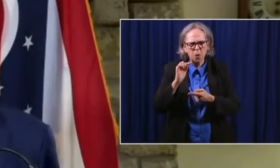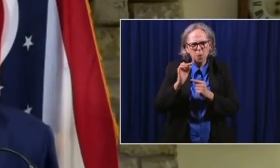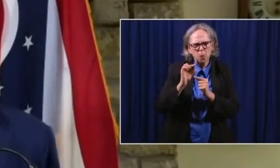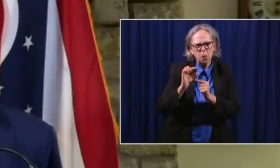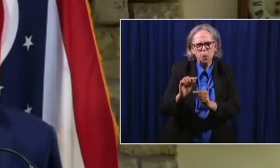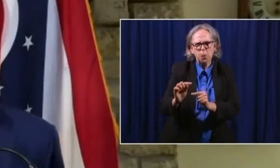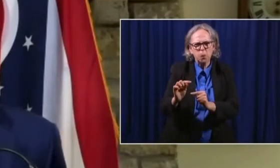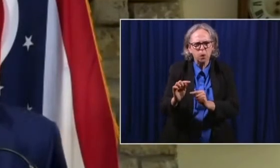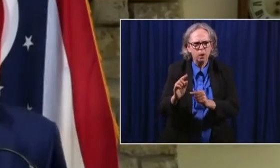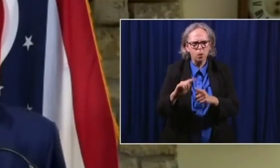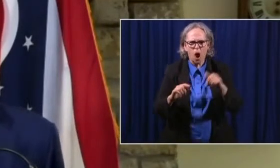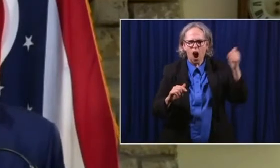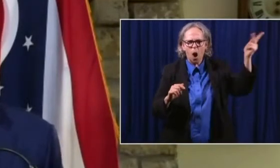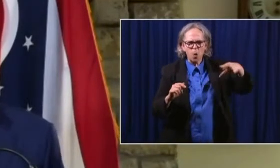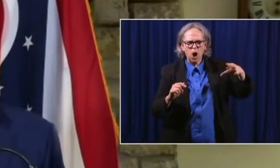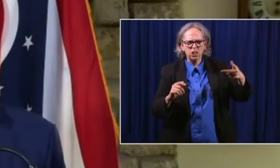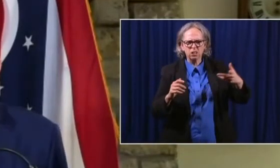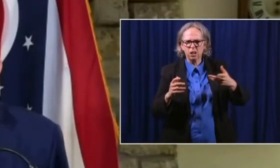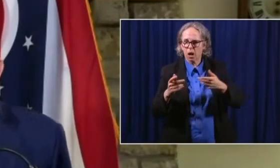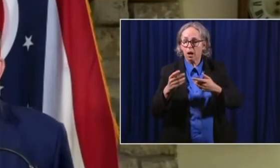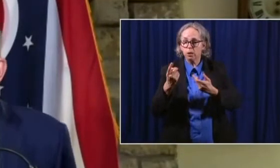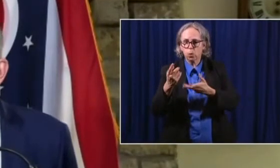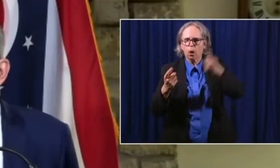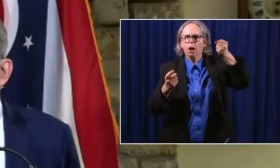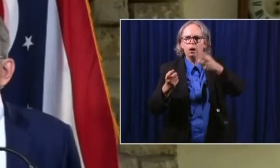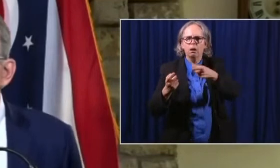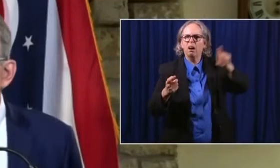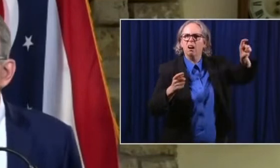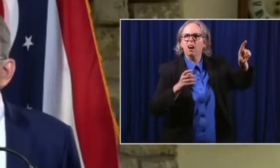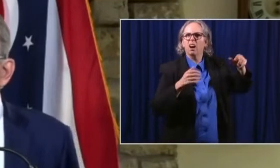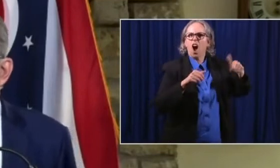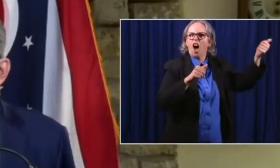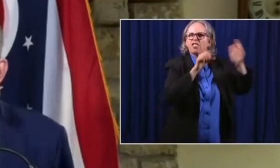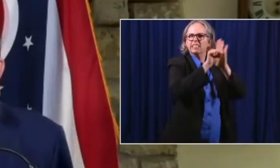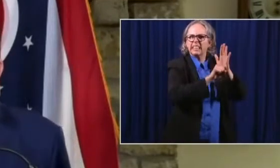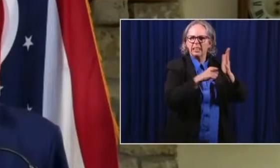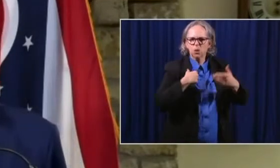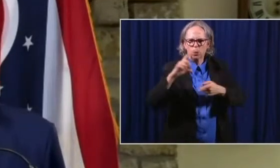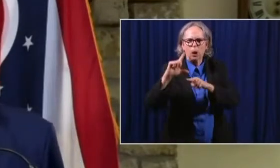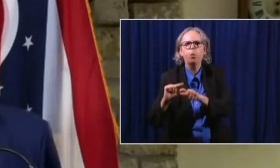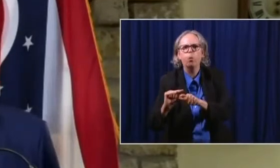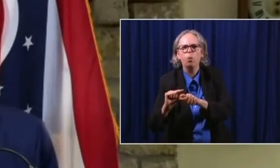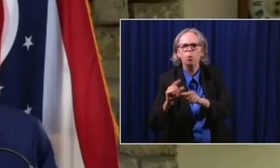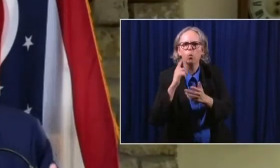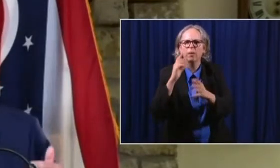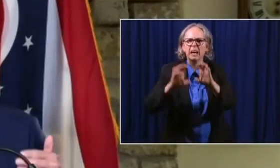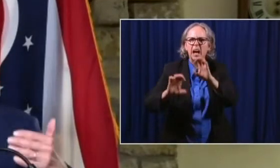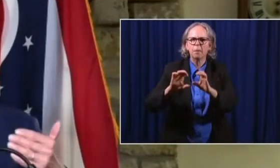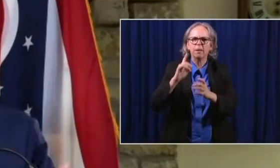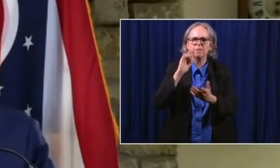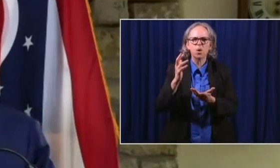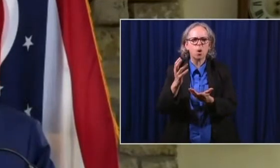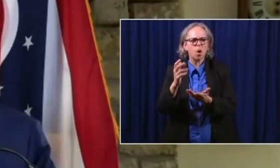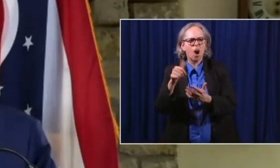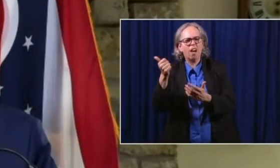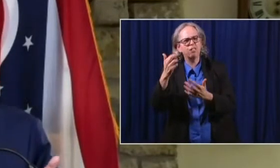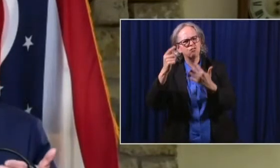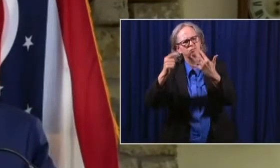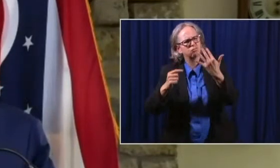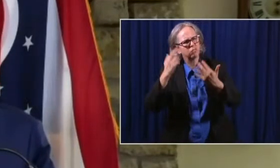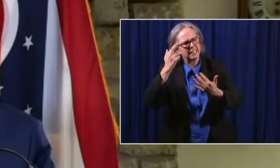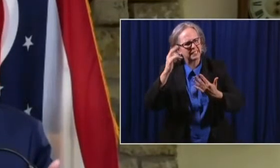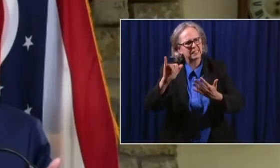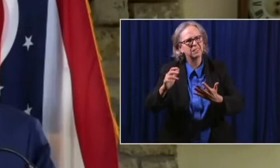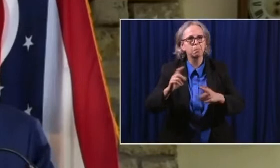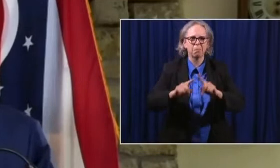other. So that's not the entire reason. But if you talk to the hospitals, you talk to some of the people who rely on reagents and